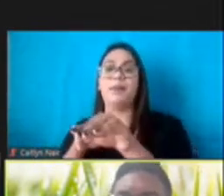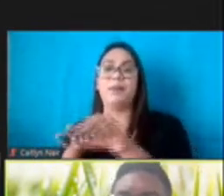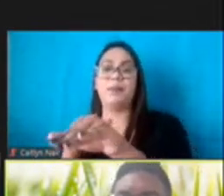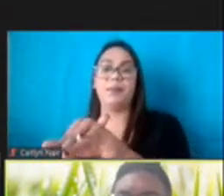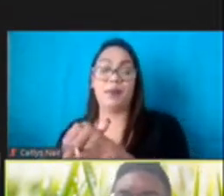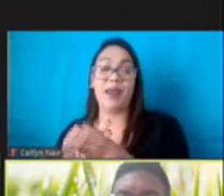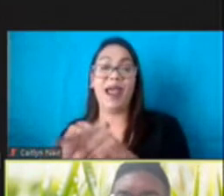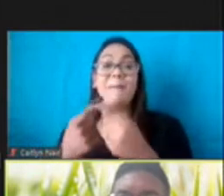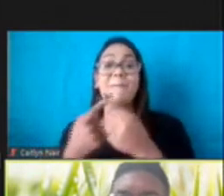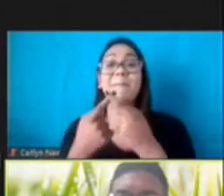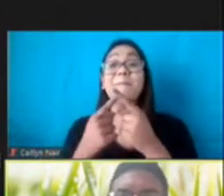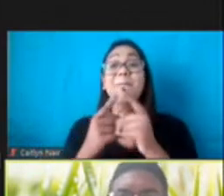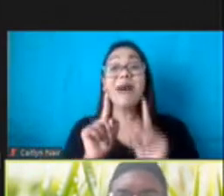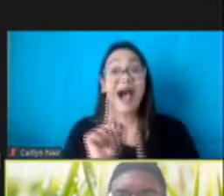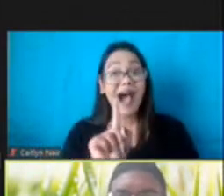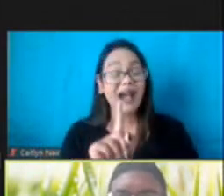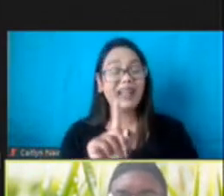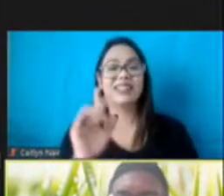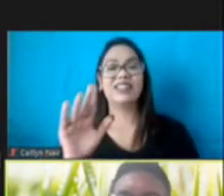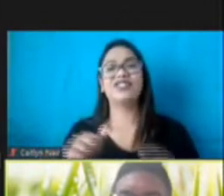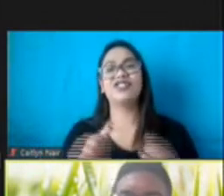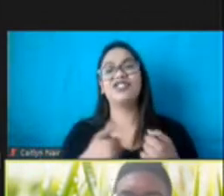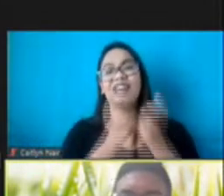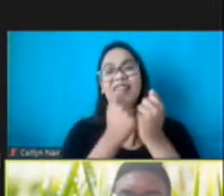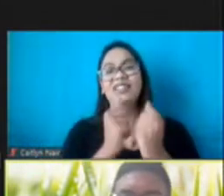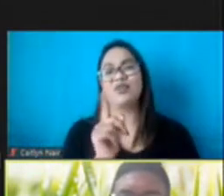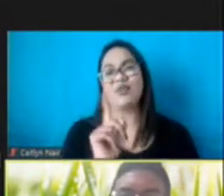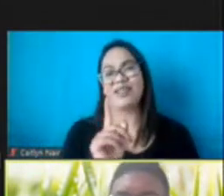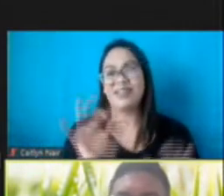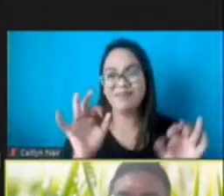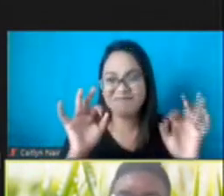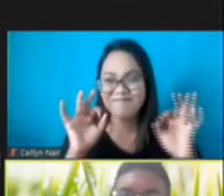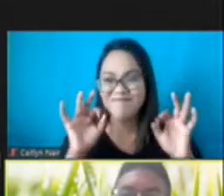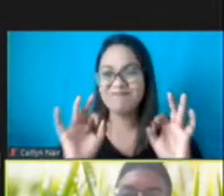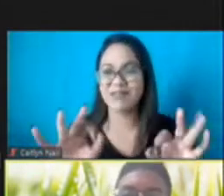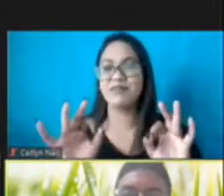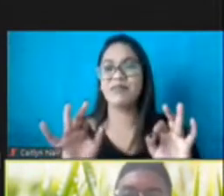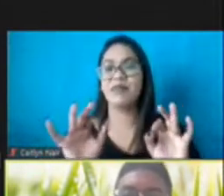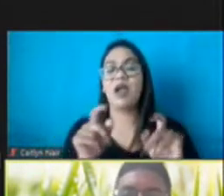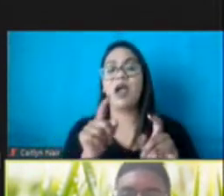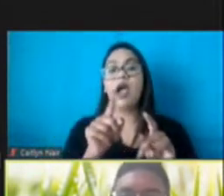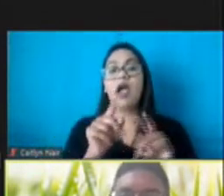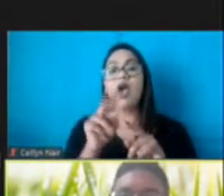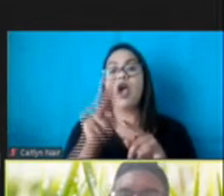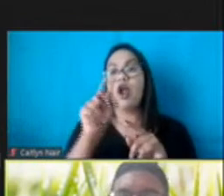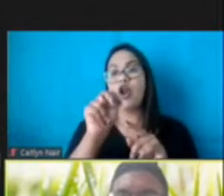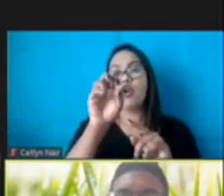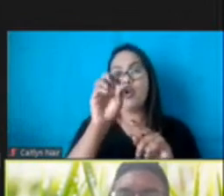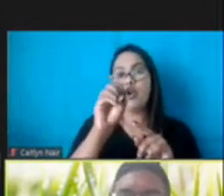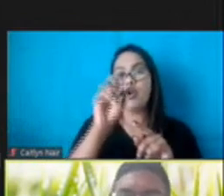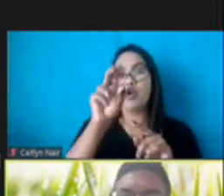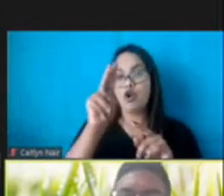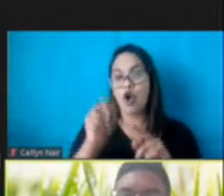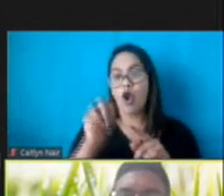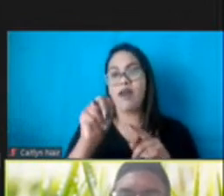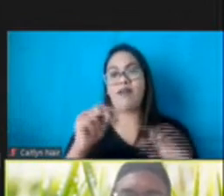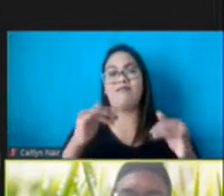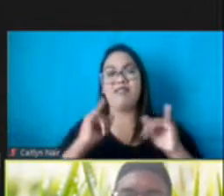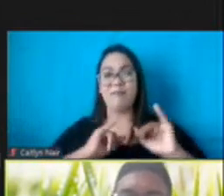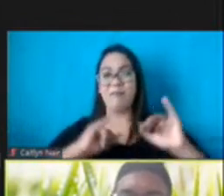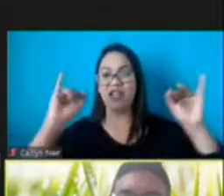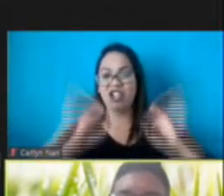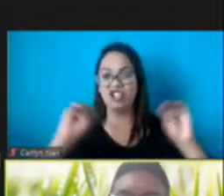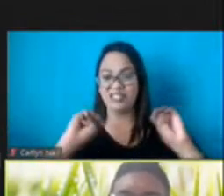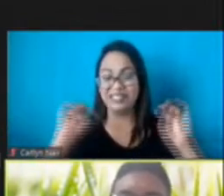and as such, accurate data on non-fatal trauma is very much dependent